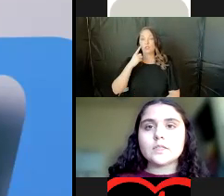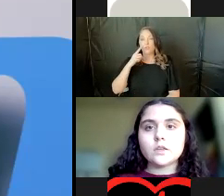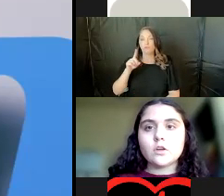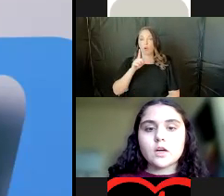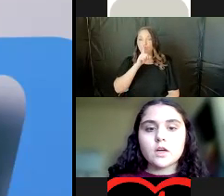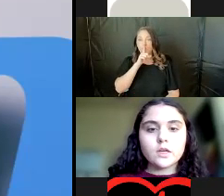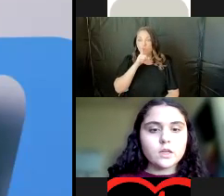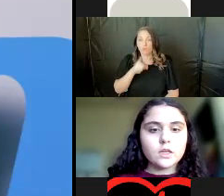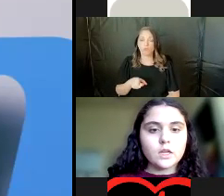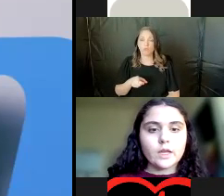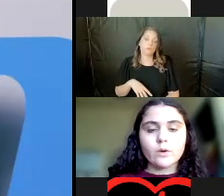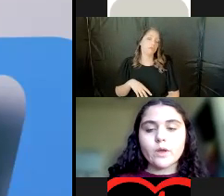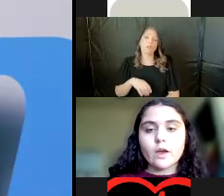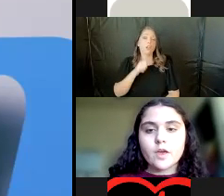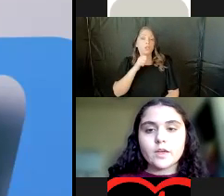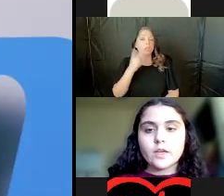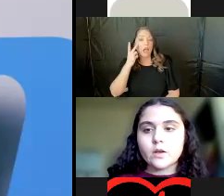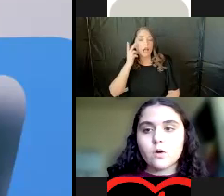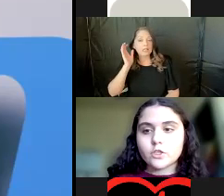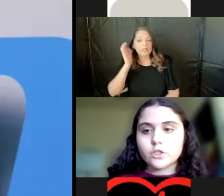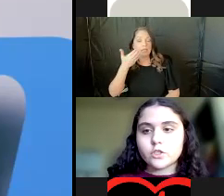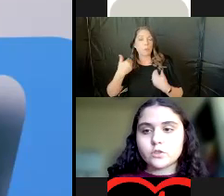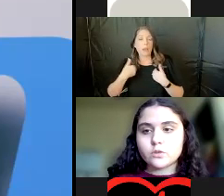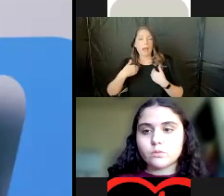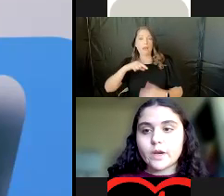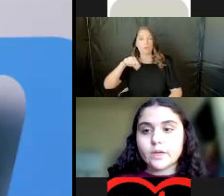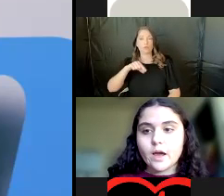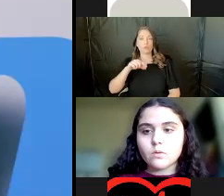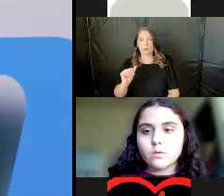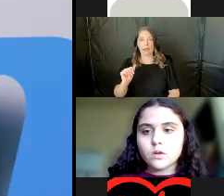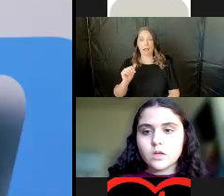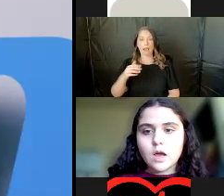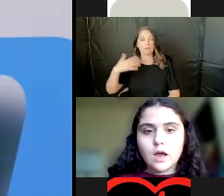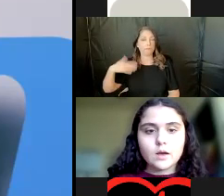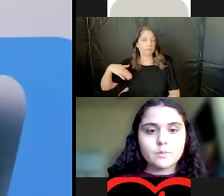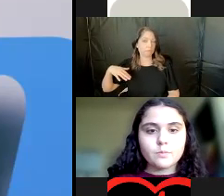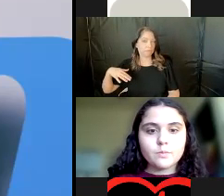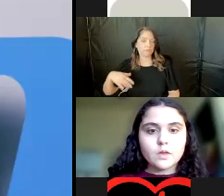It doesn't look like we have any questions right now.